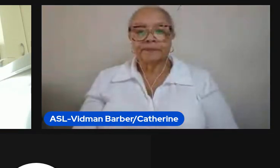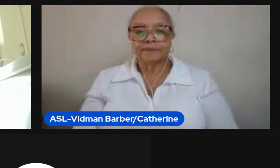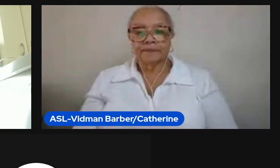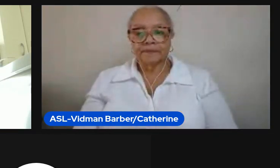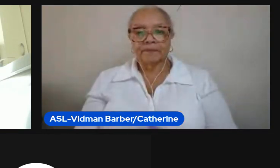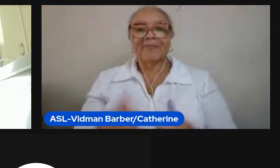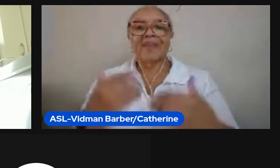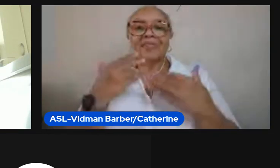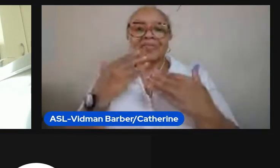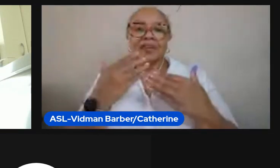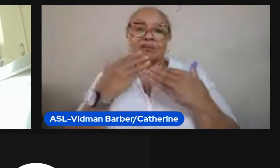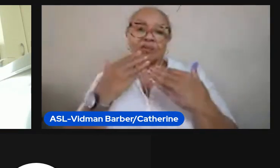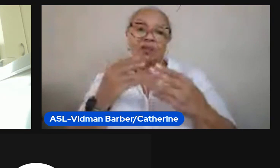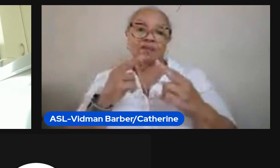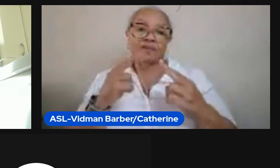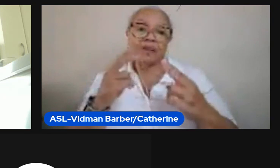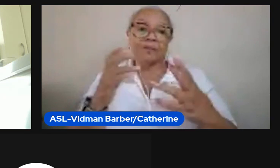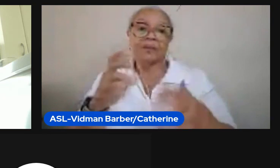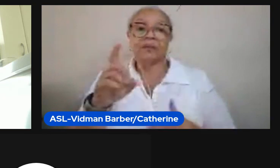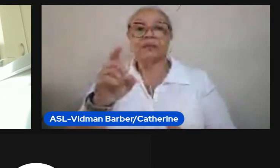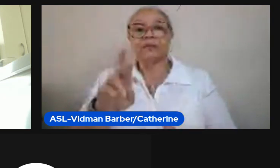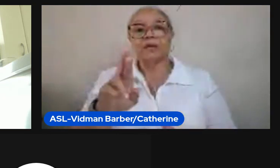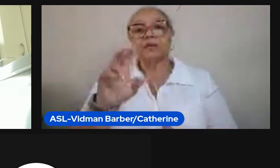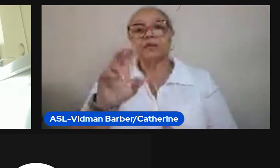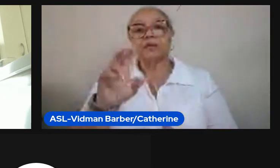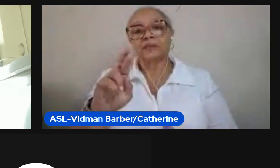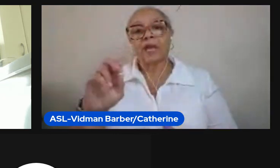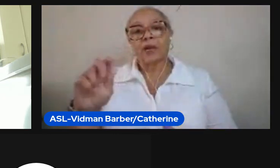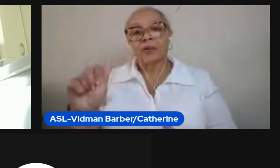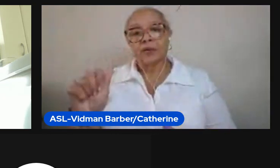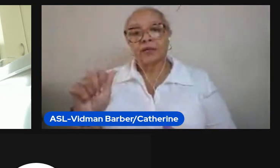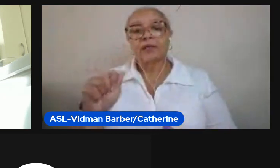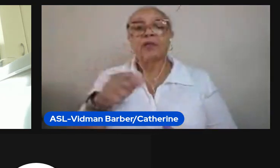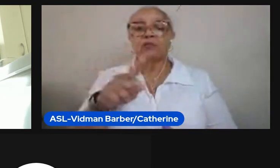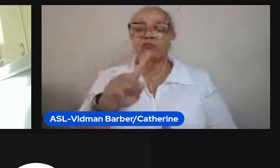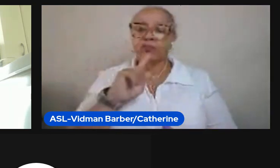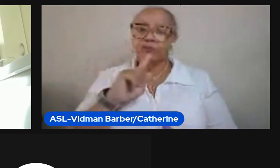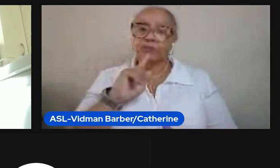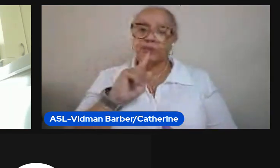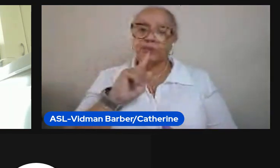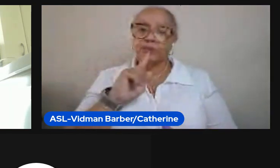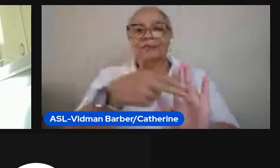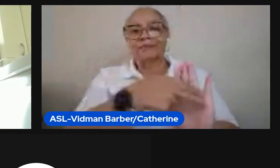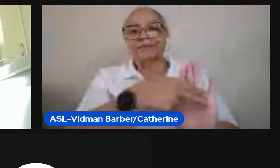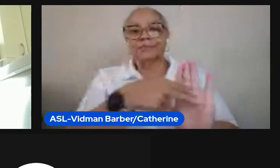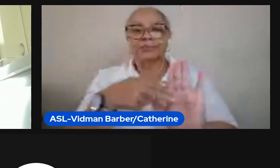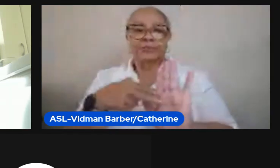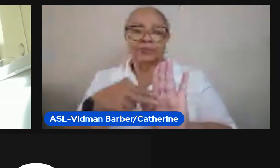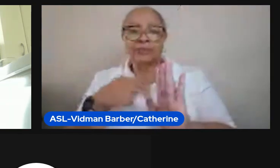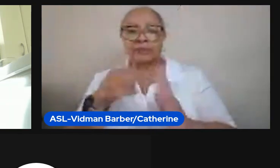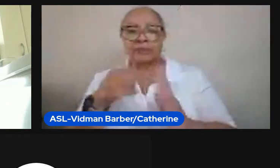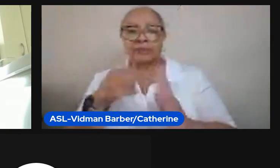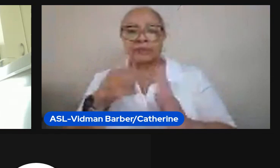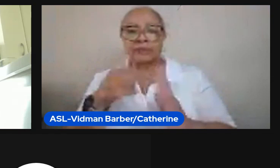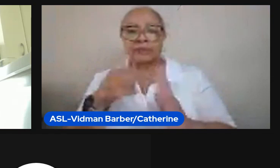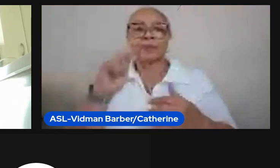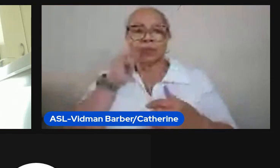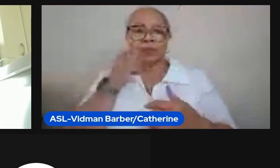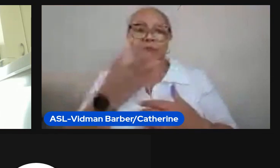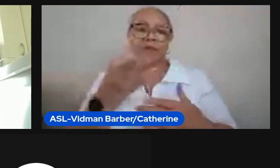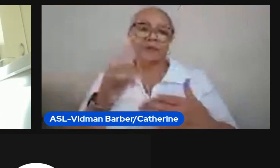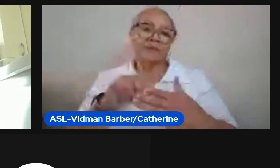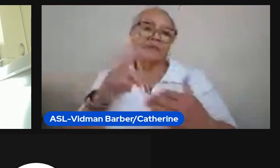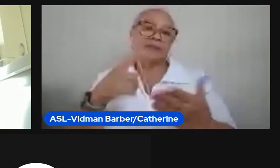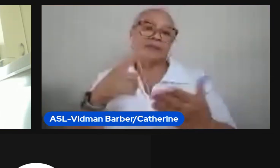Thank you very, very much, Dr. Sarah. You really, really highlighted some of the core things in the discussion.